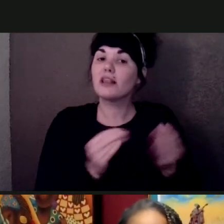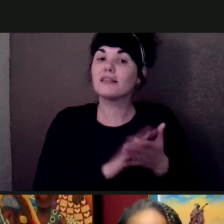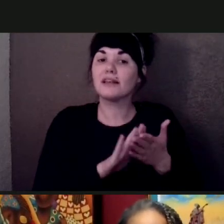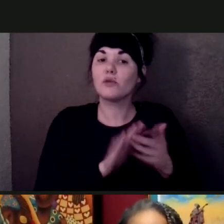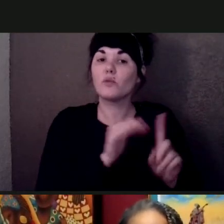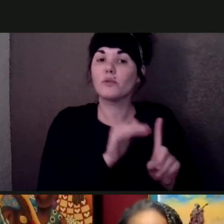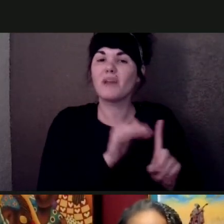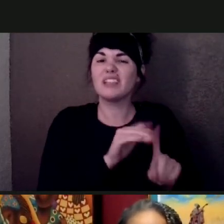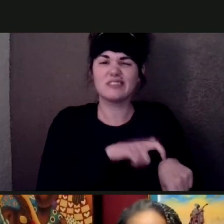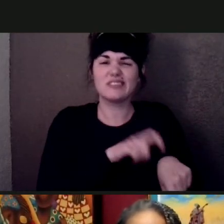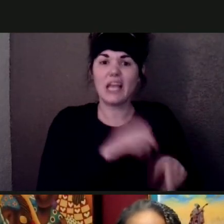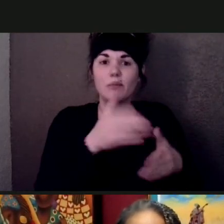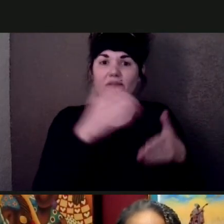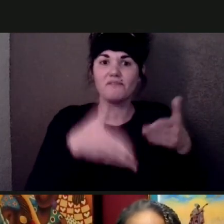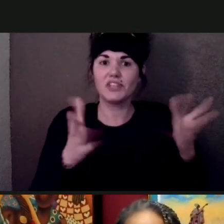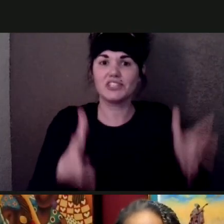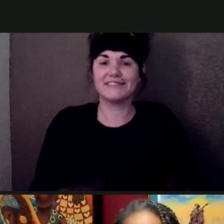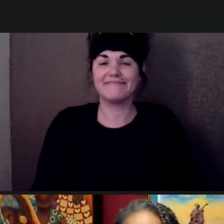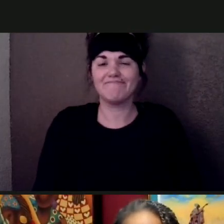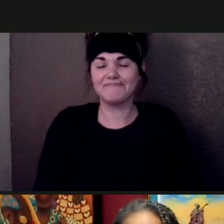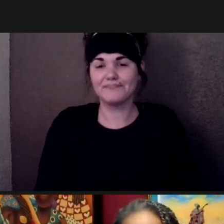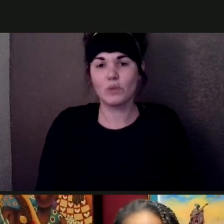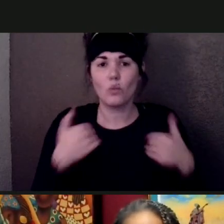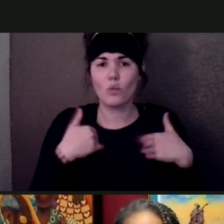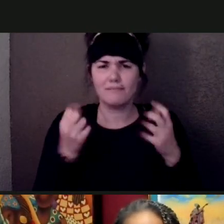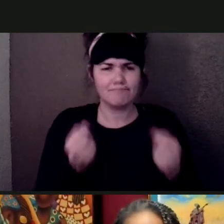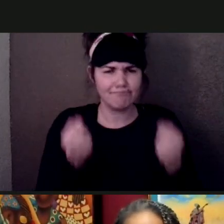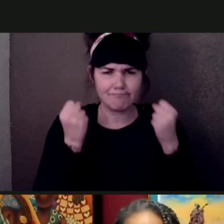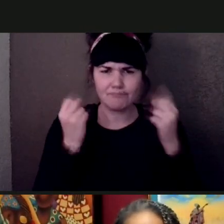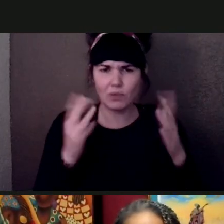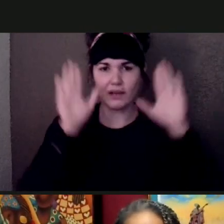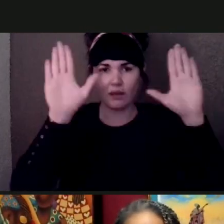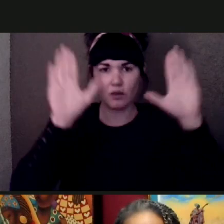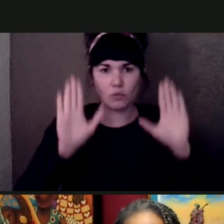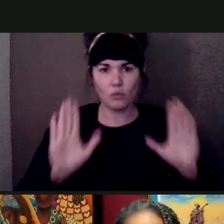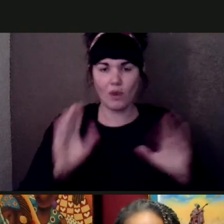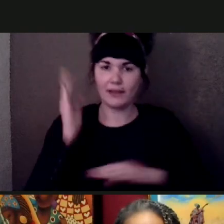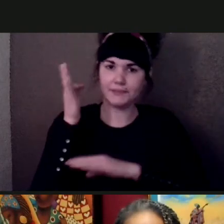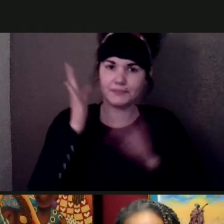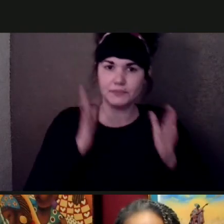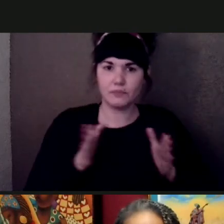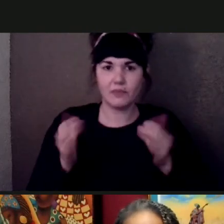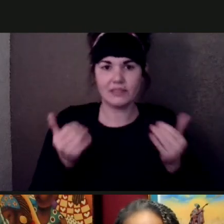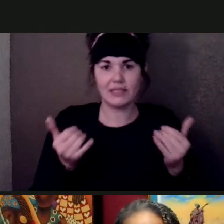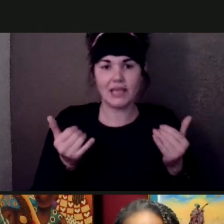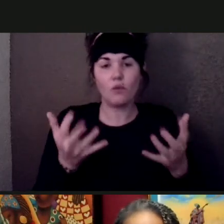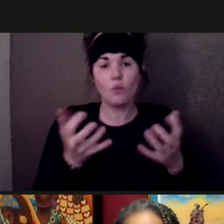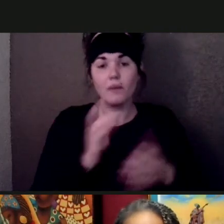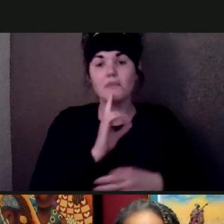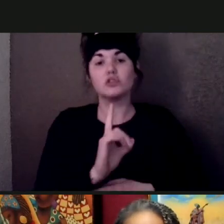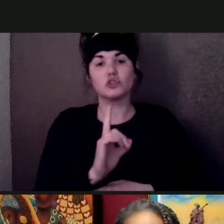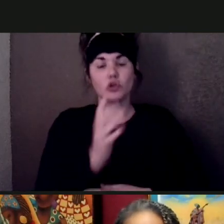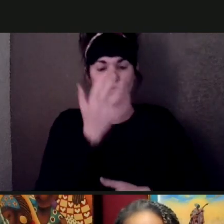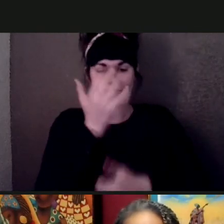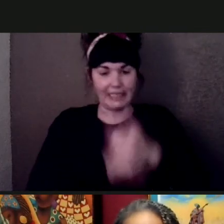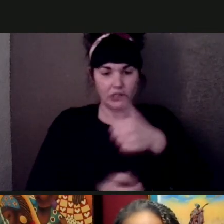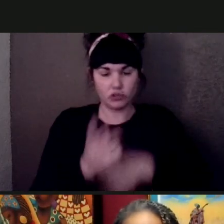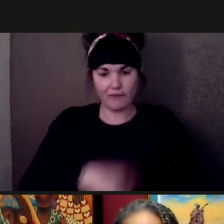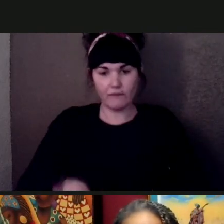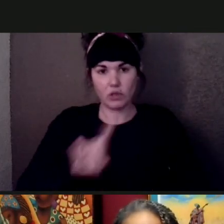wrap up. Um, we've got so many, uh, great guests today that we want to make sure that we give each of you,